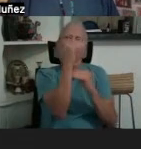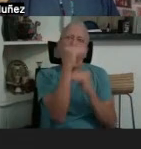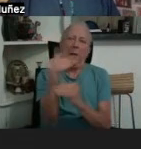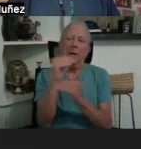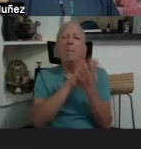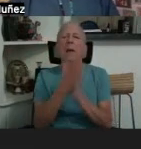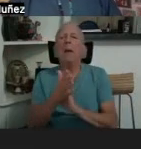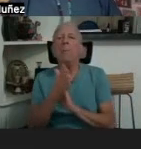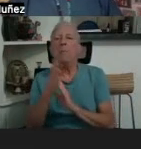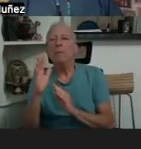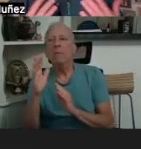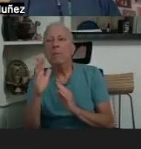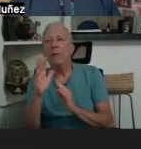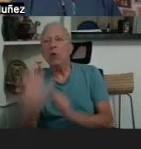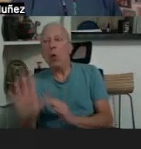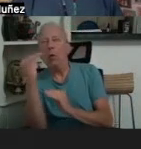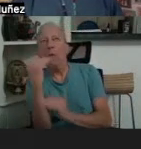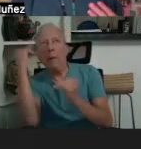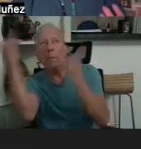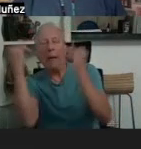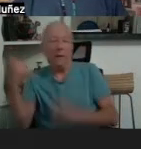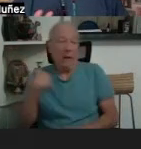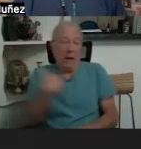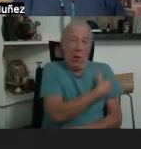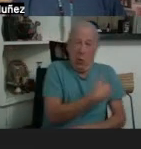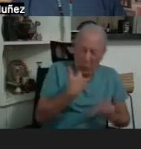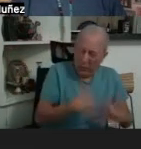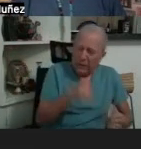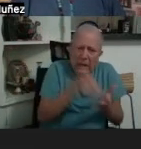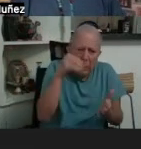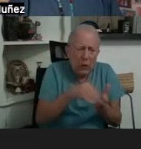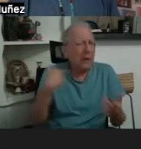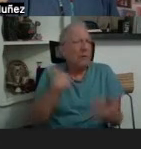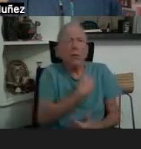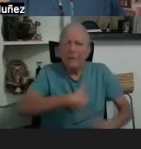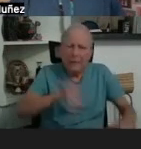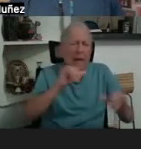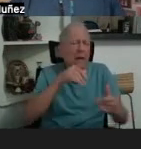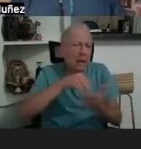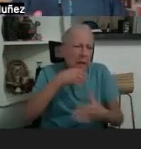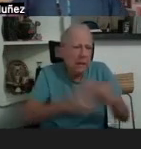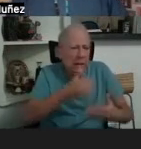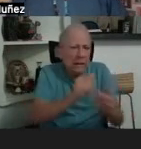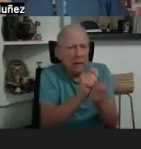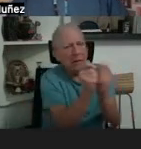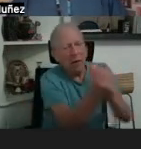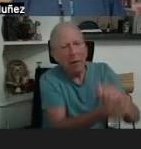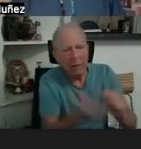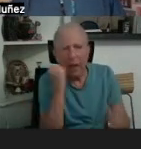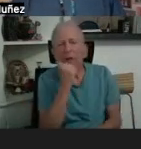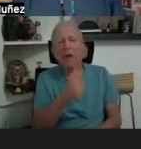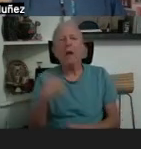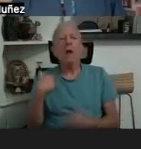your imagination. So we're still very much learning and evolving every day. We're going to be talking about